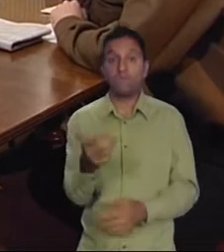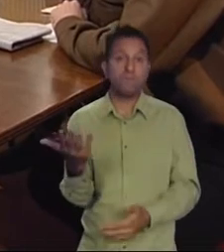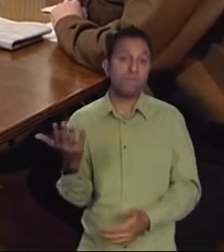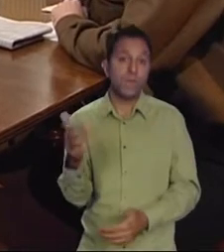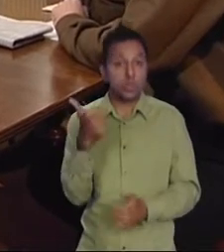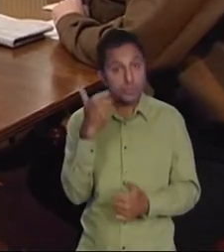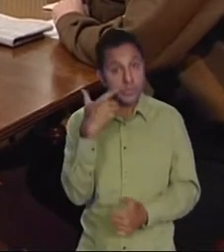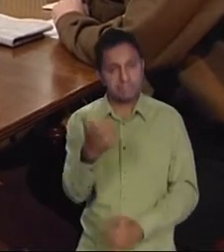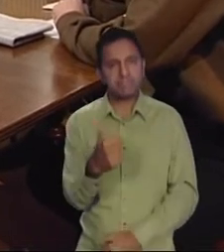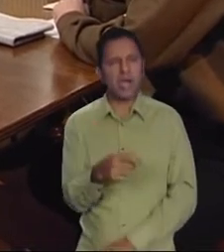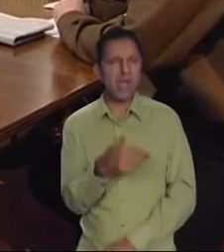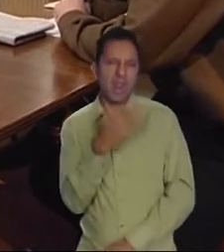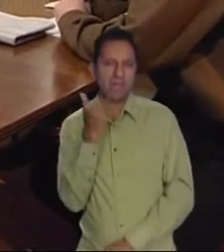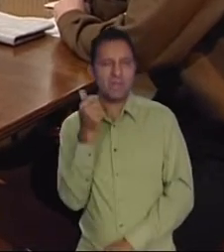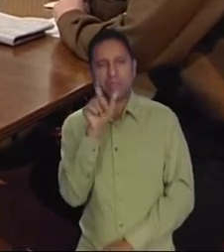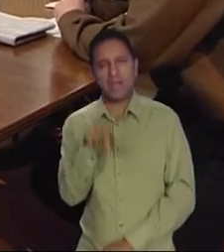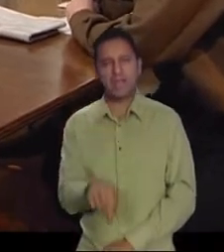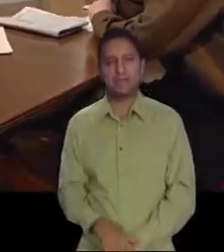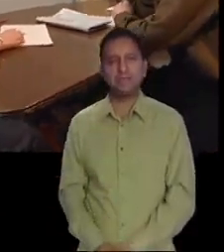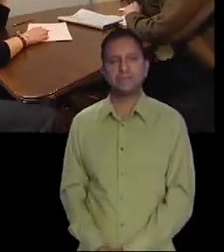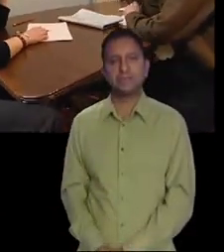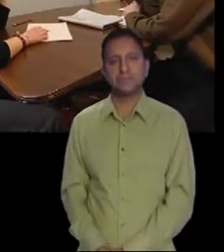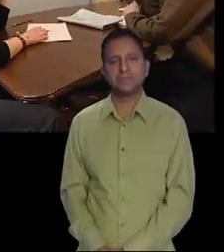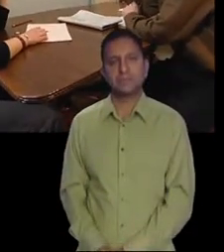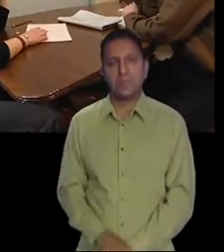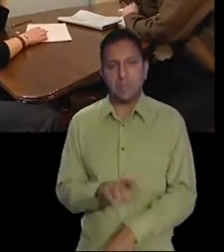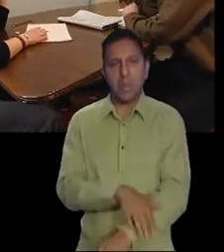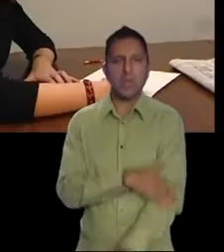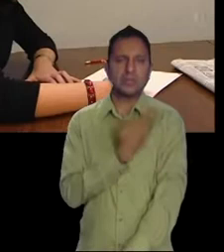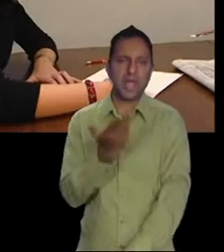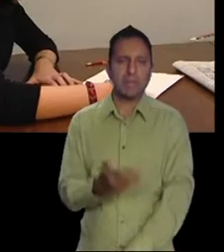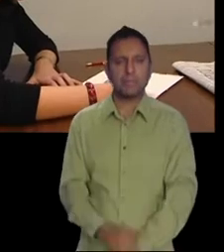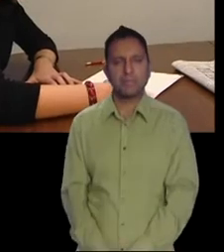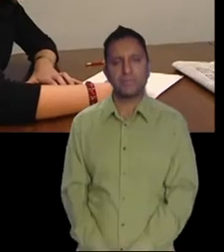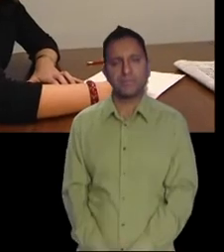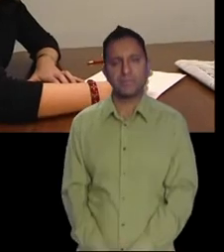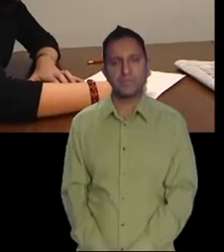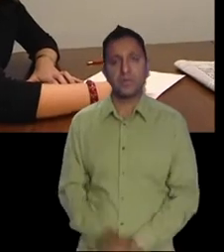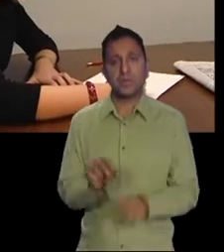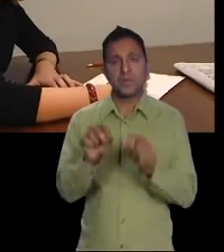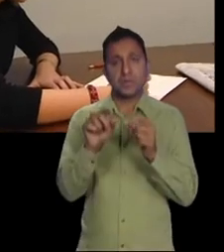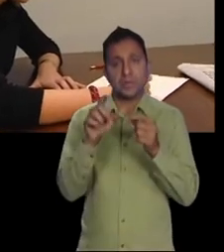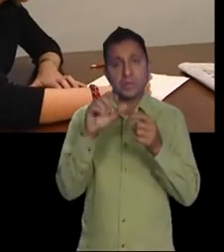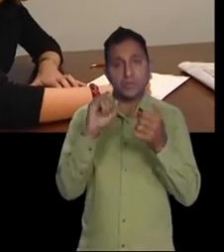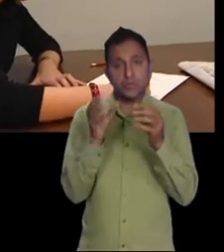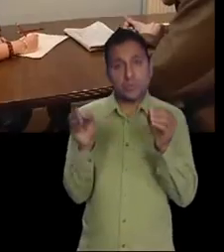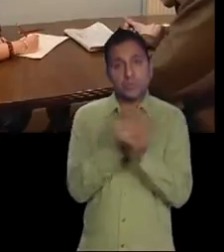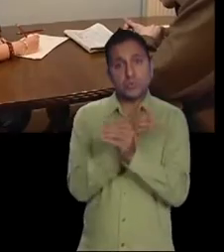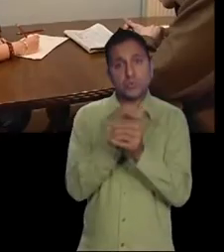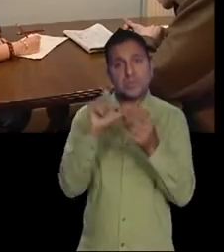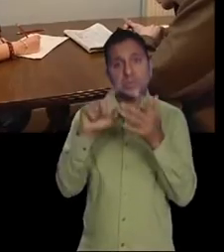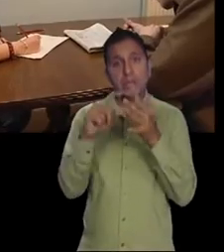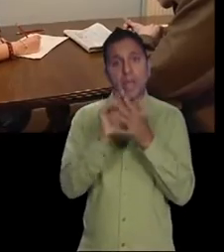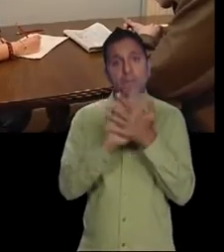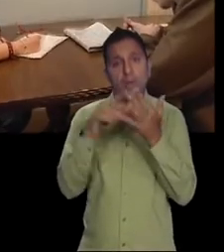This is going to take ages. A substitution cipher simply substitutes each letter for a different